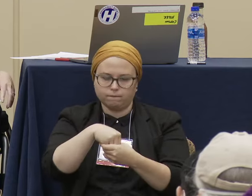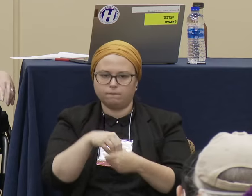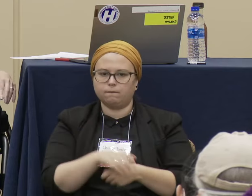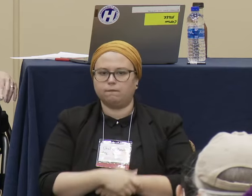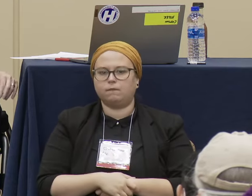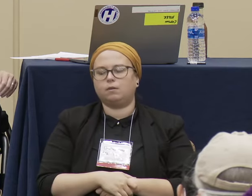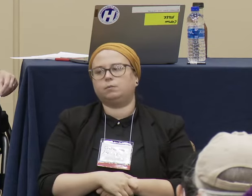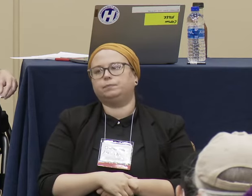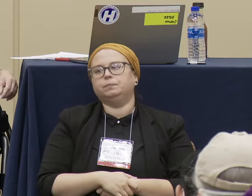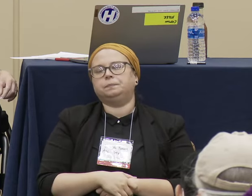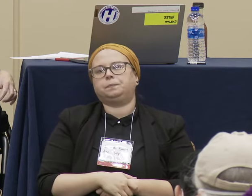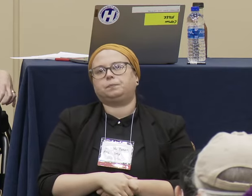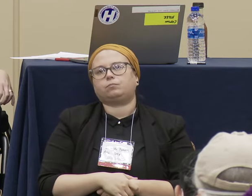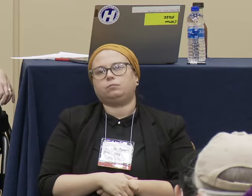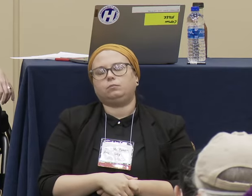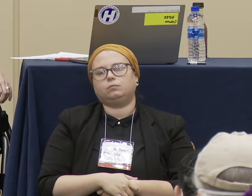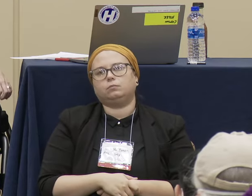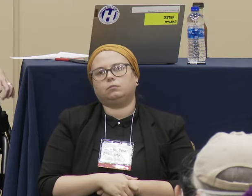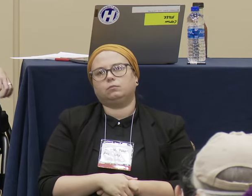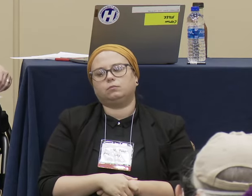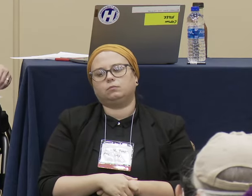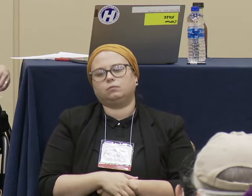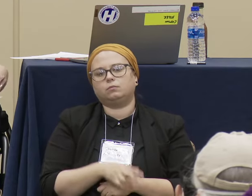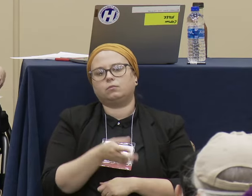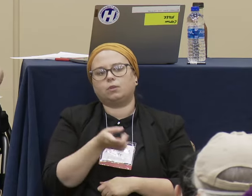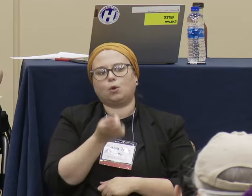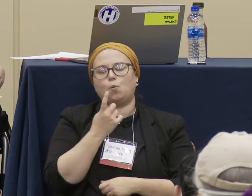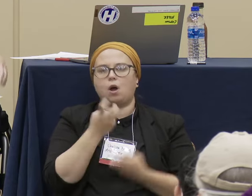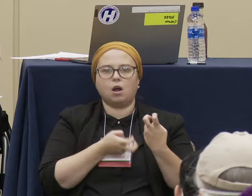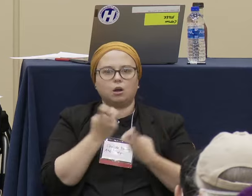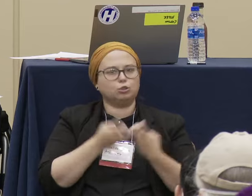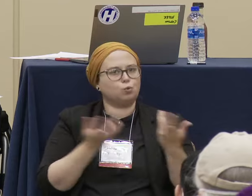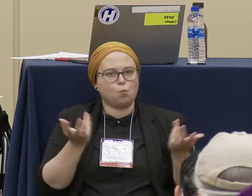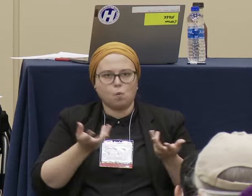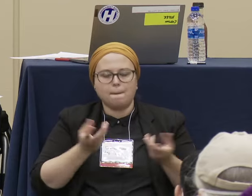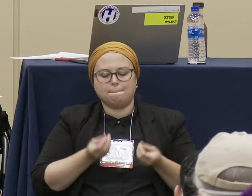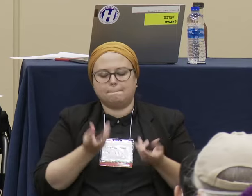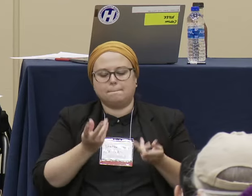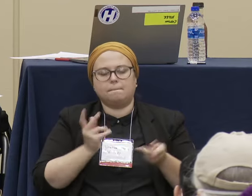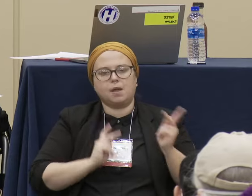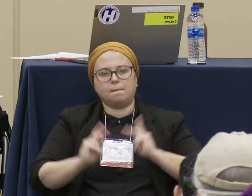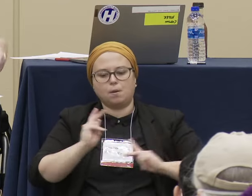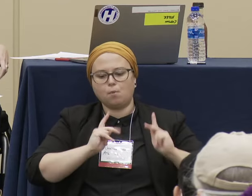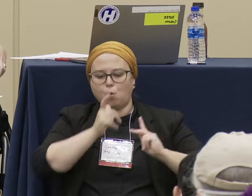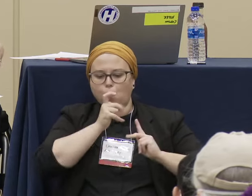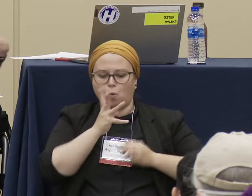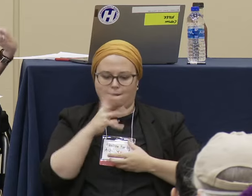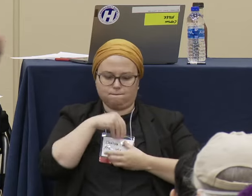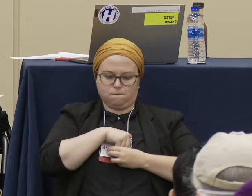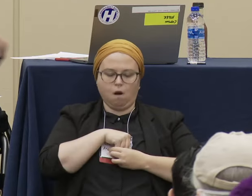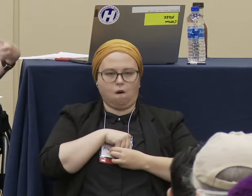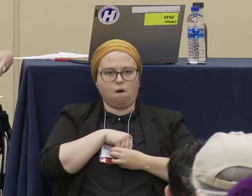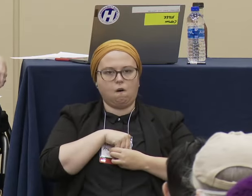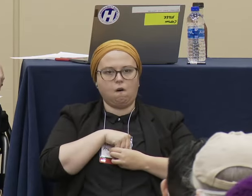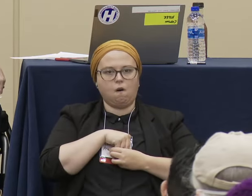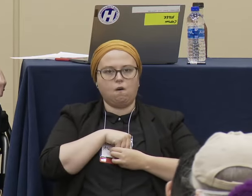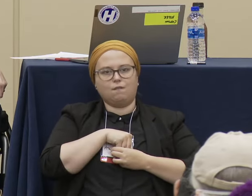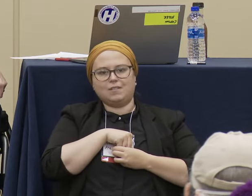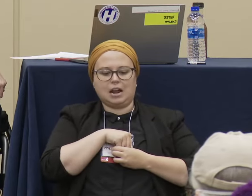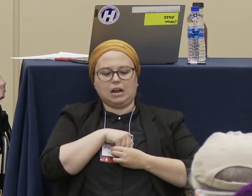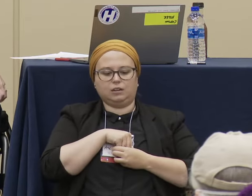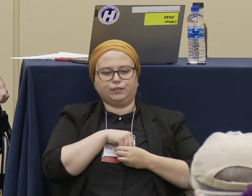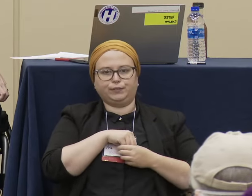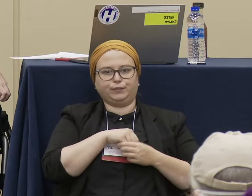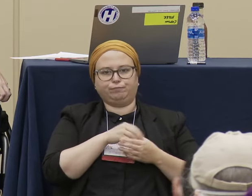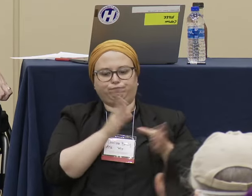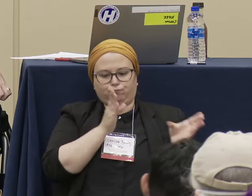The problem, one of the issues was, though, that a lot of the people who were part of this organizing didn't really kind of talk to each